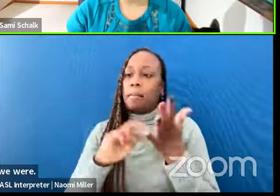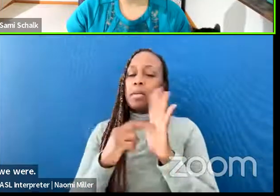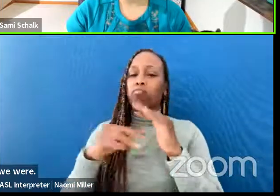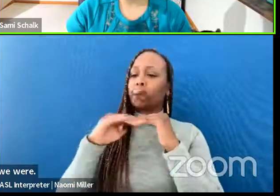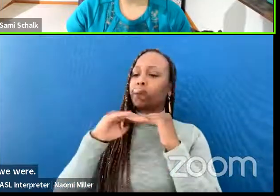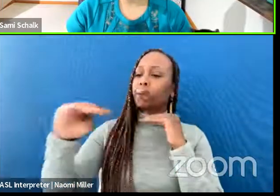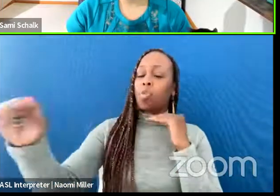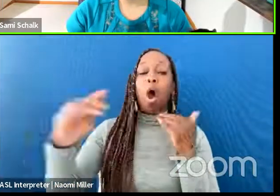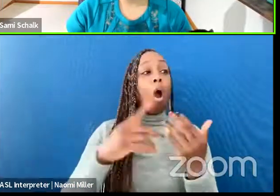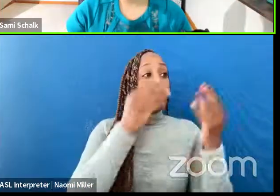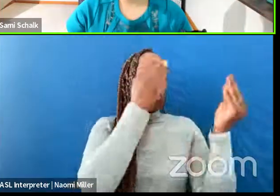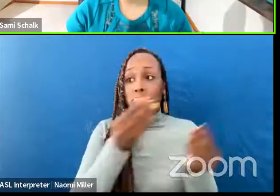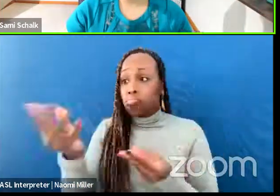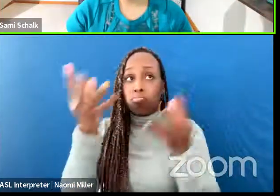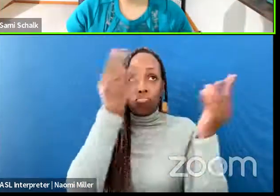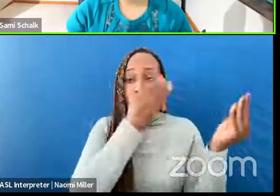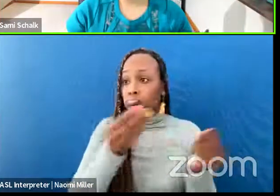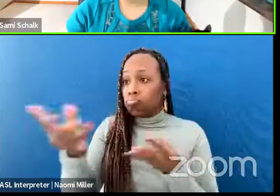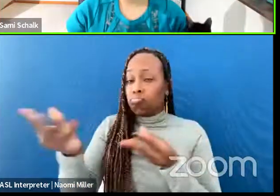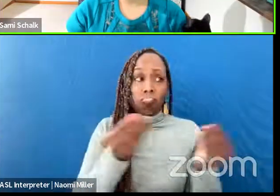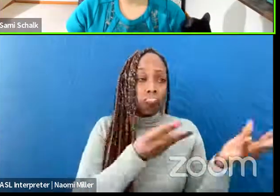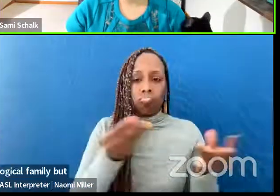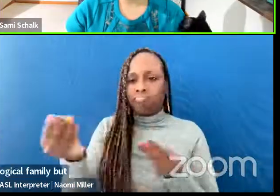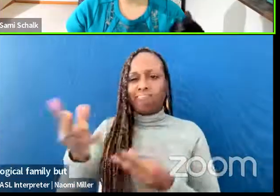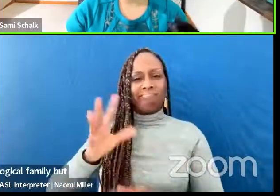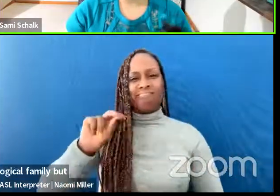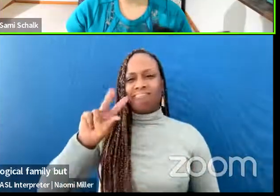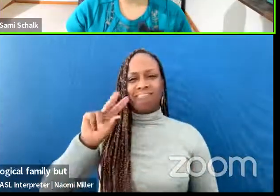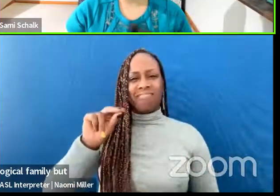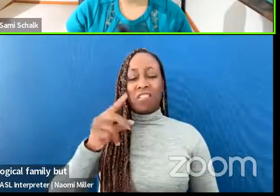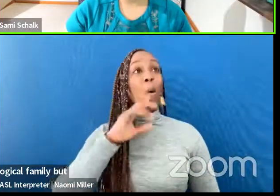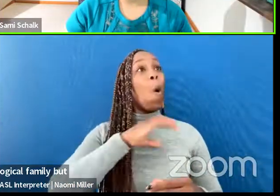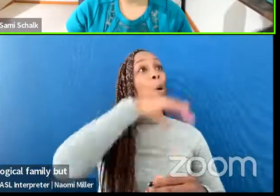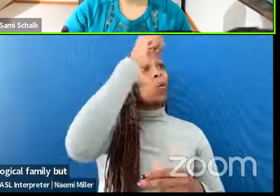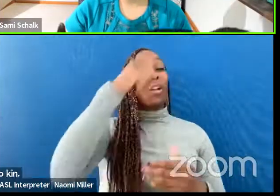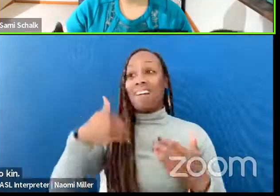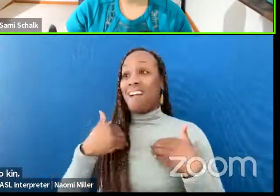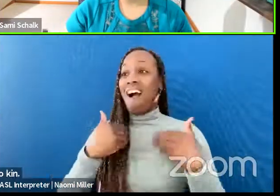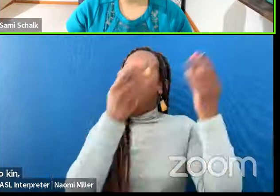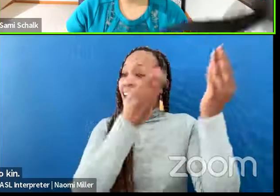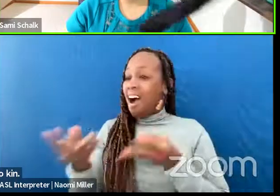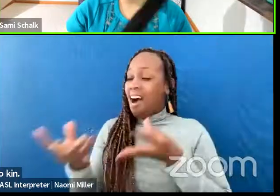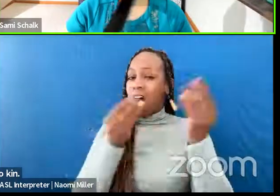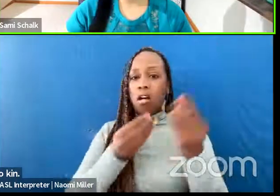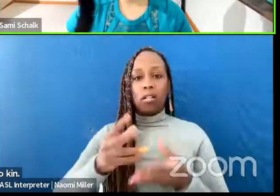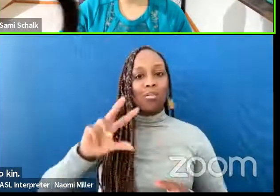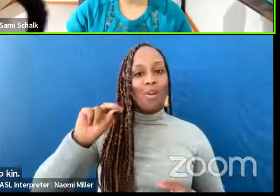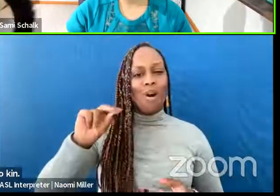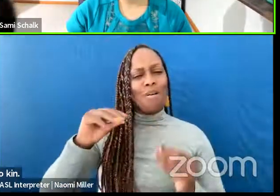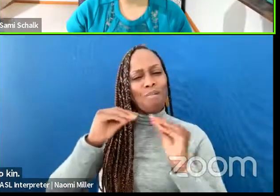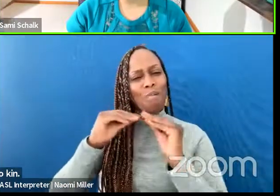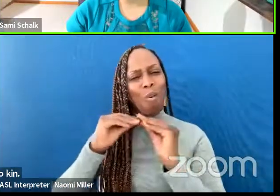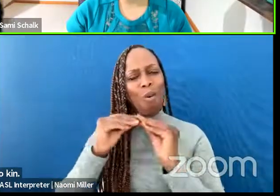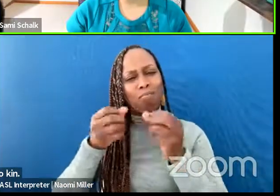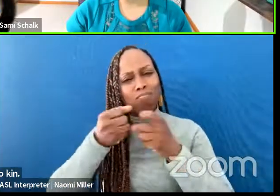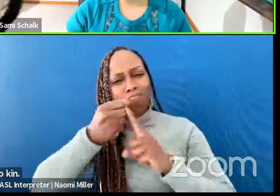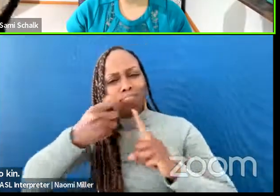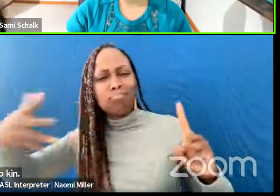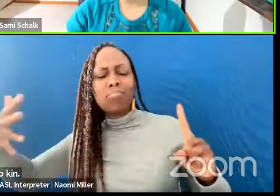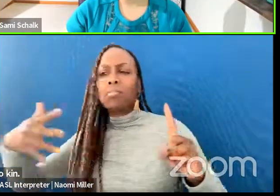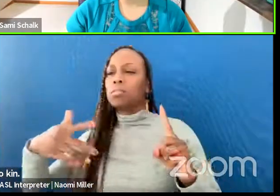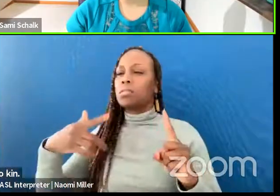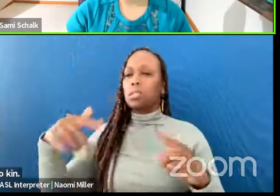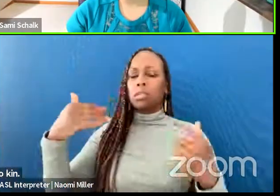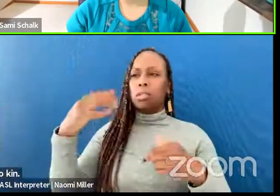of knowledge from elder queercrip to queercrip youth. Our nibblings have shown us the power of